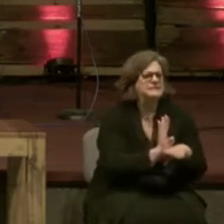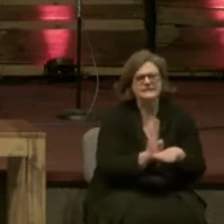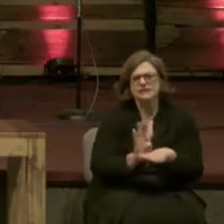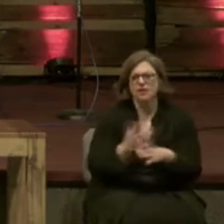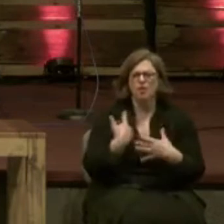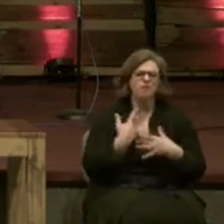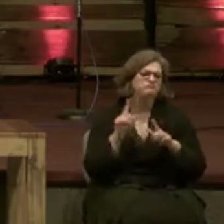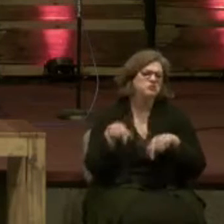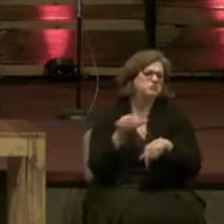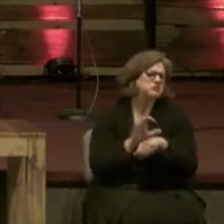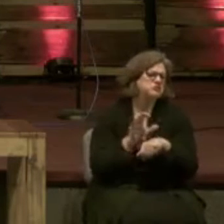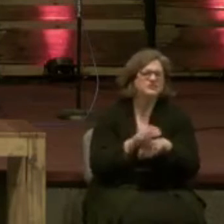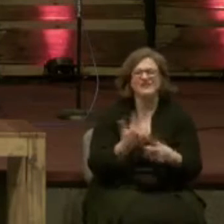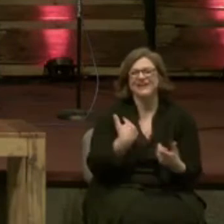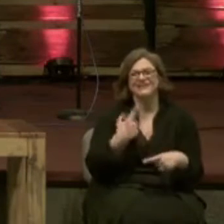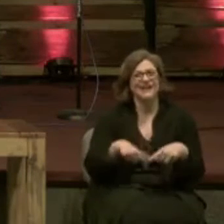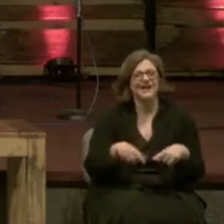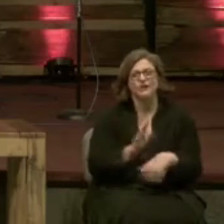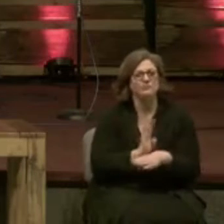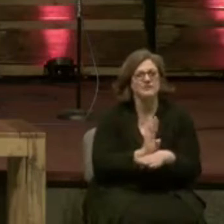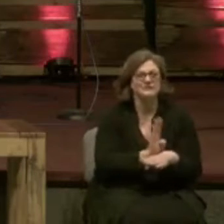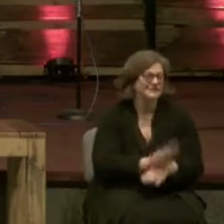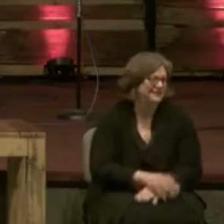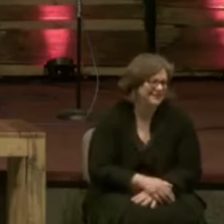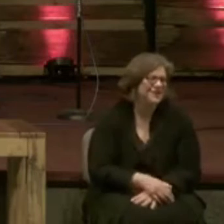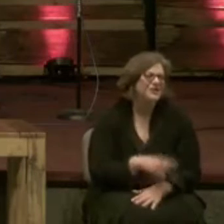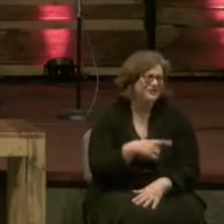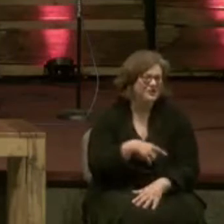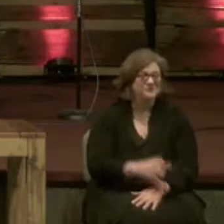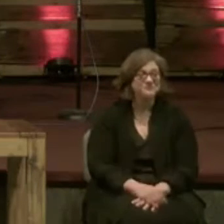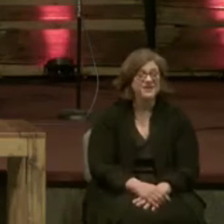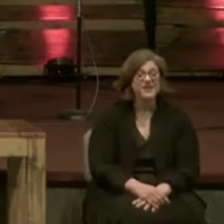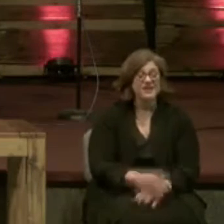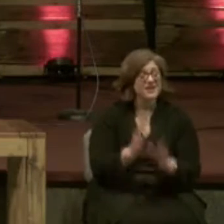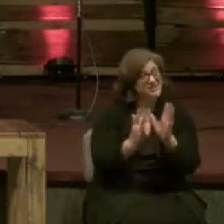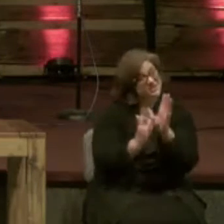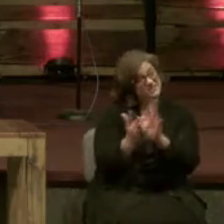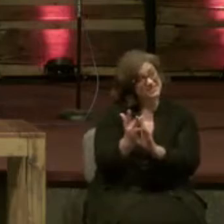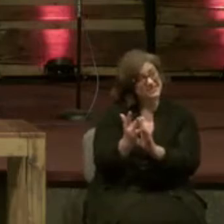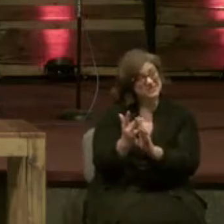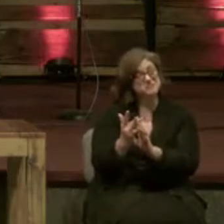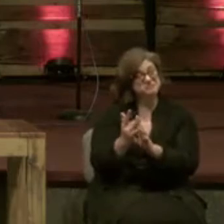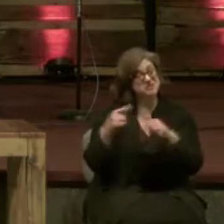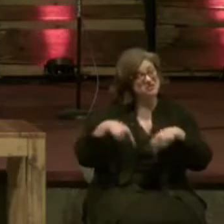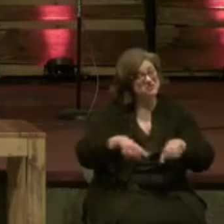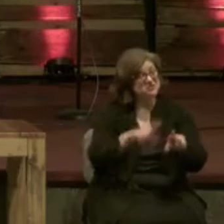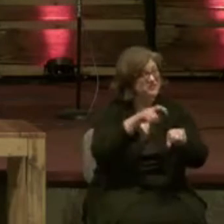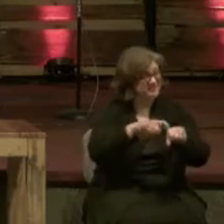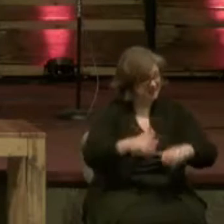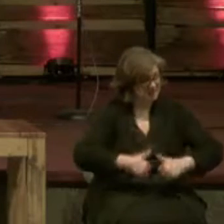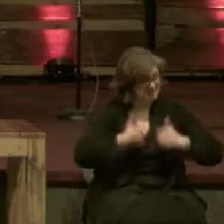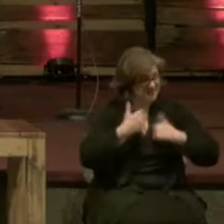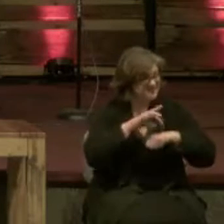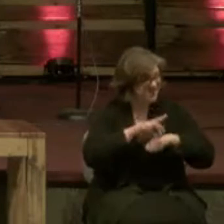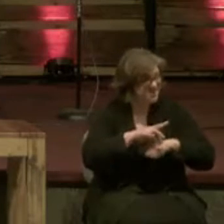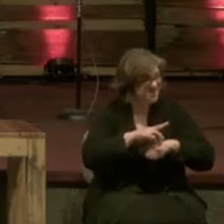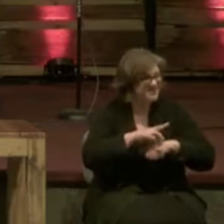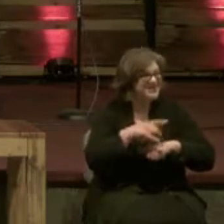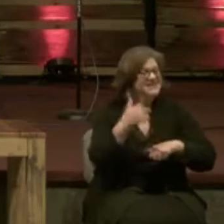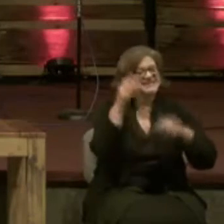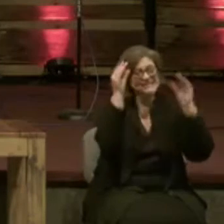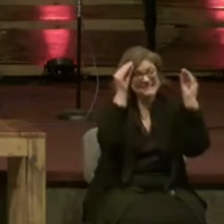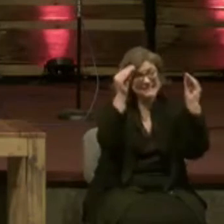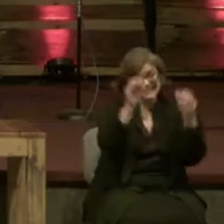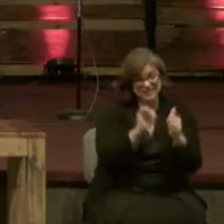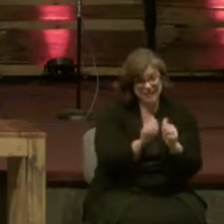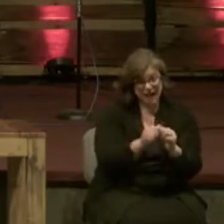season. When Jesus walked the earth, oftentimes he taught in parables, stories. And one of the parables that